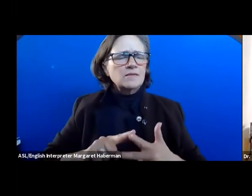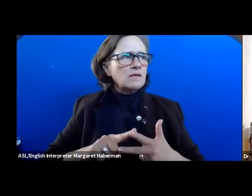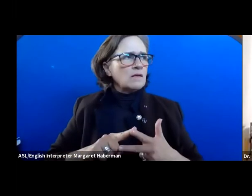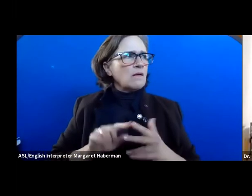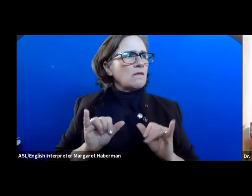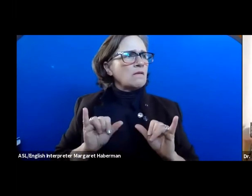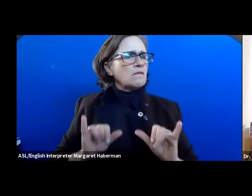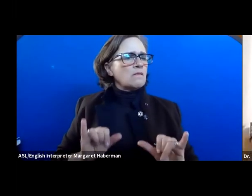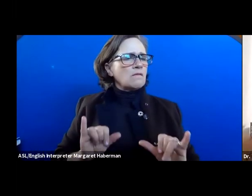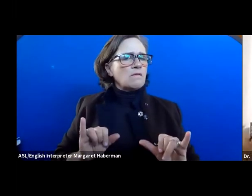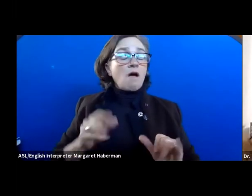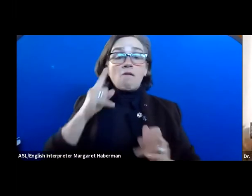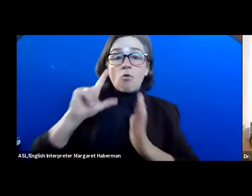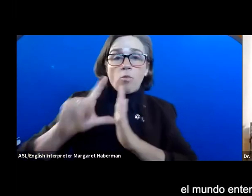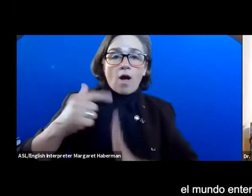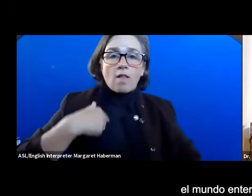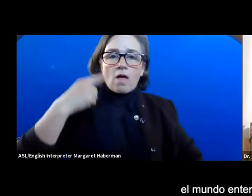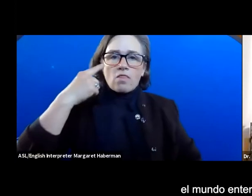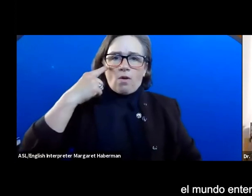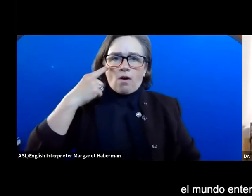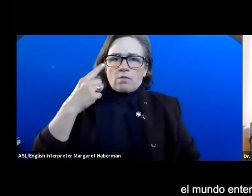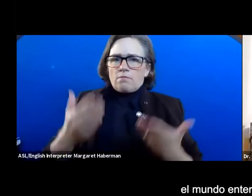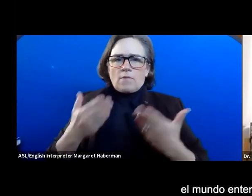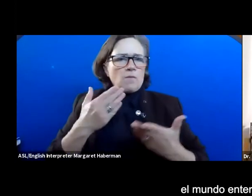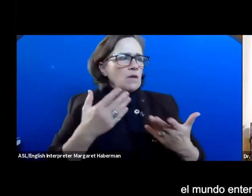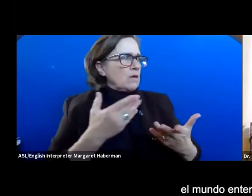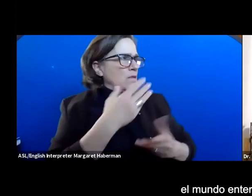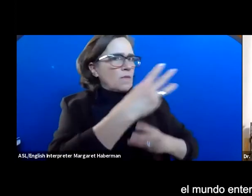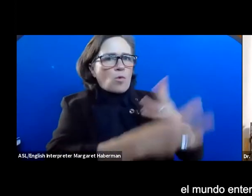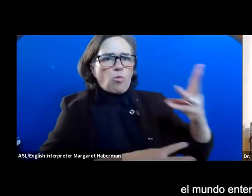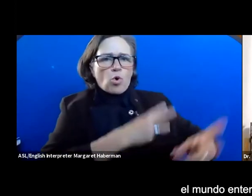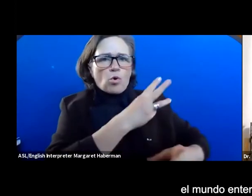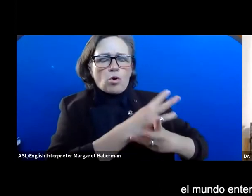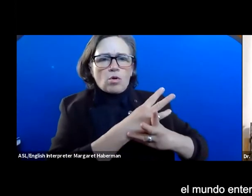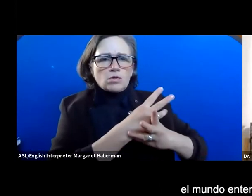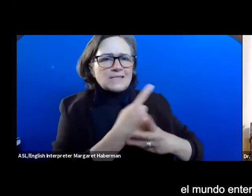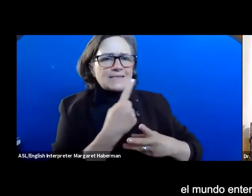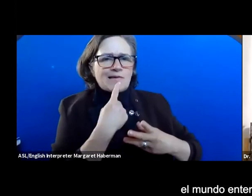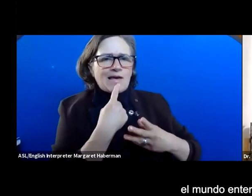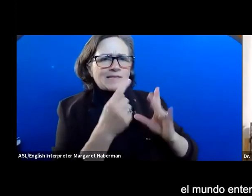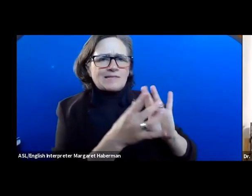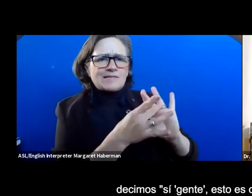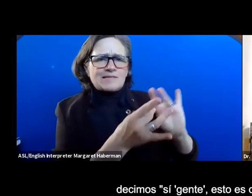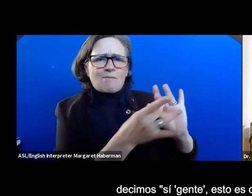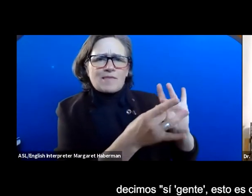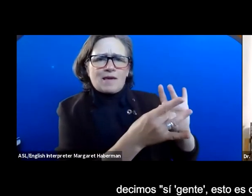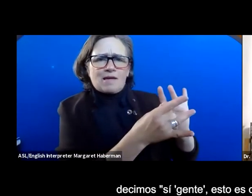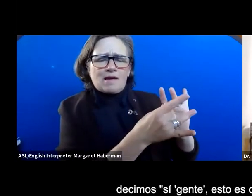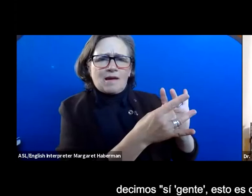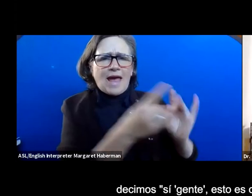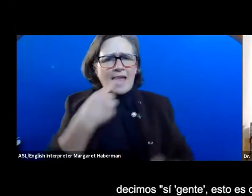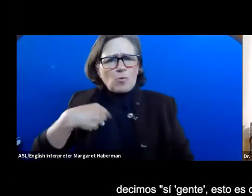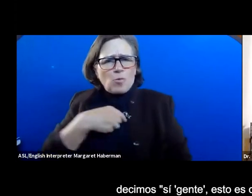just, there's something wrong with us. The whole world says something and we insist on something else. We